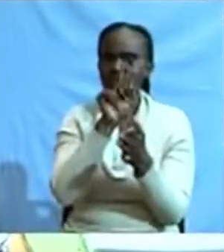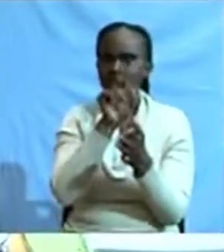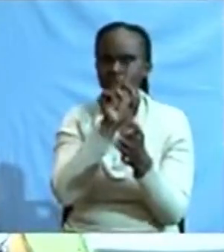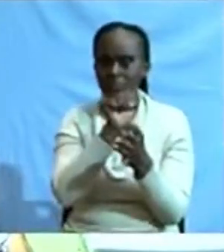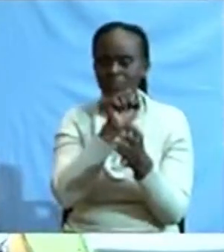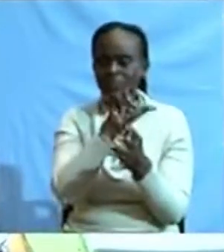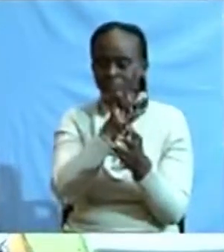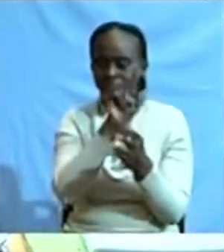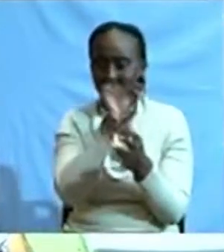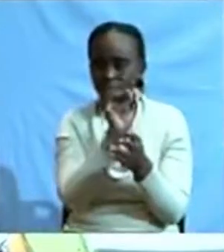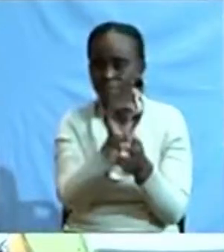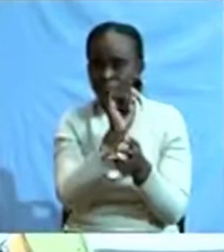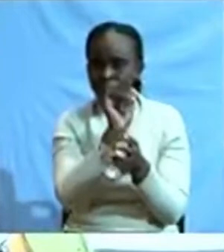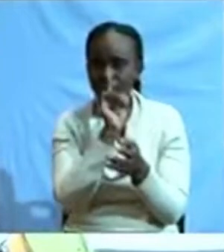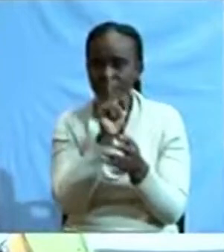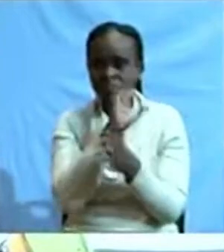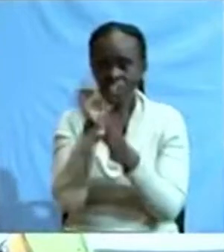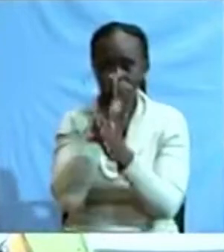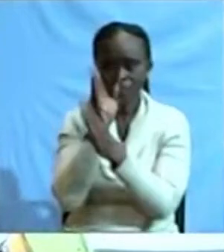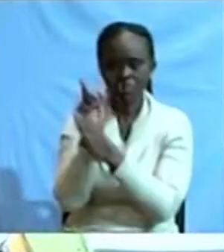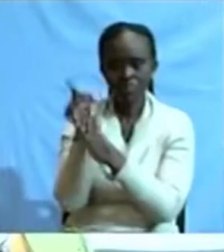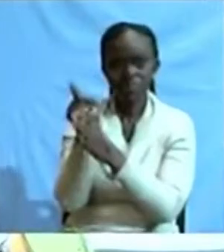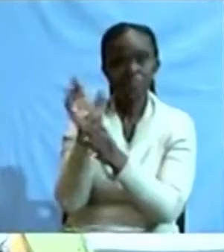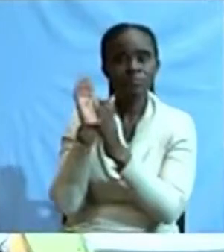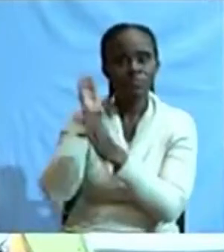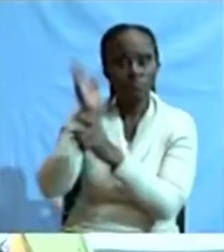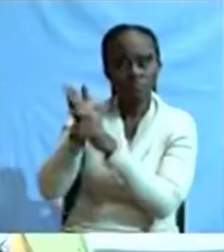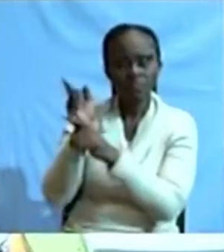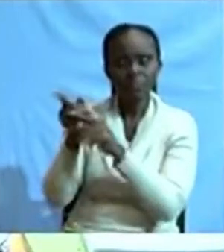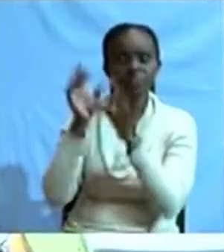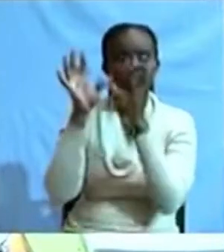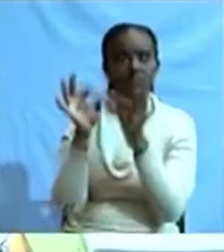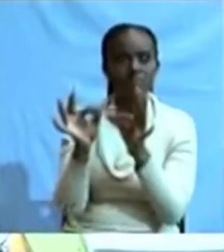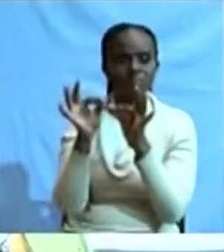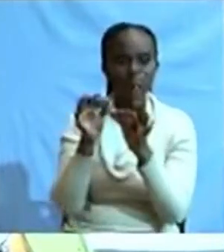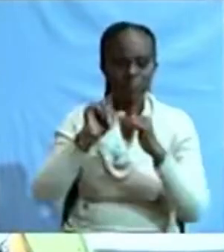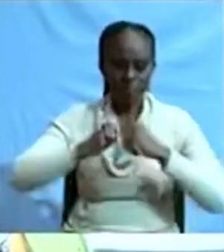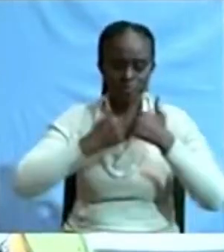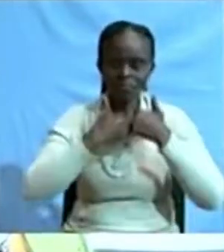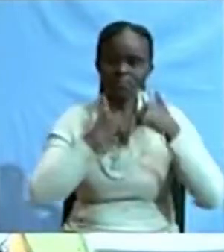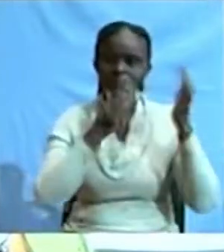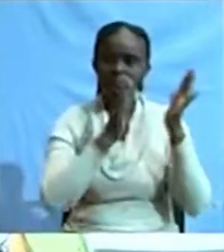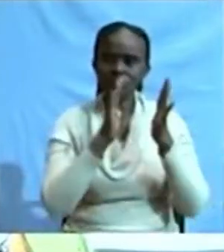20% is channeled to that account because